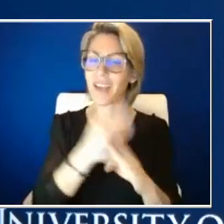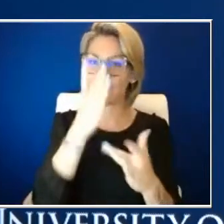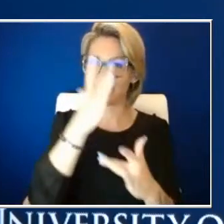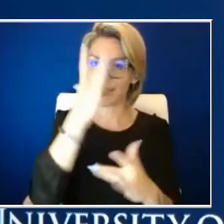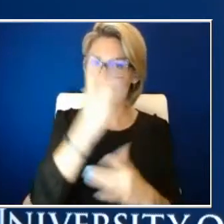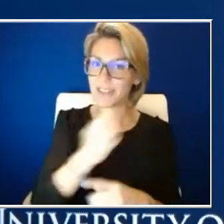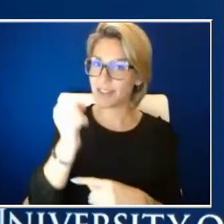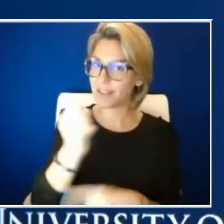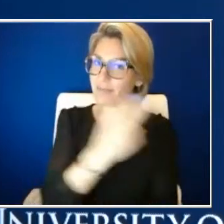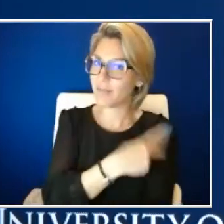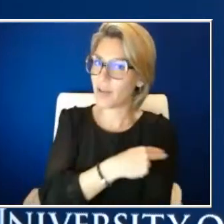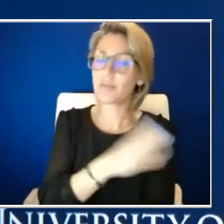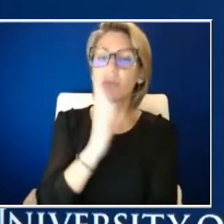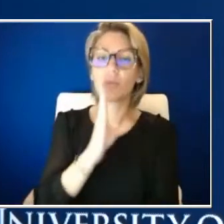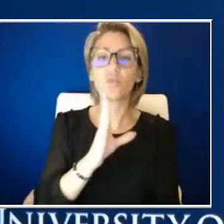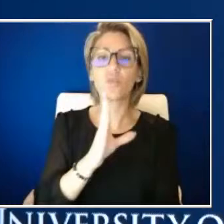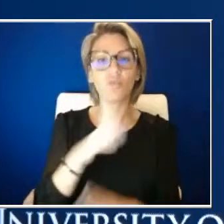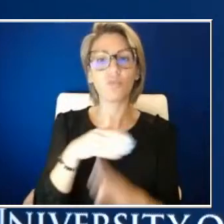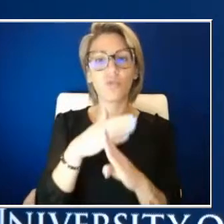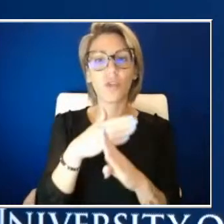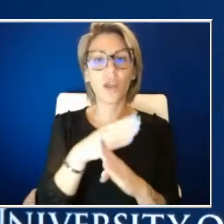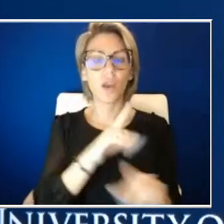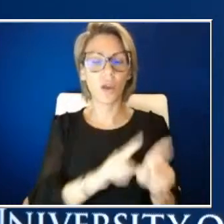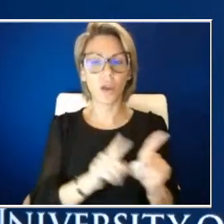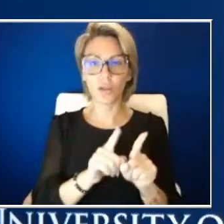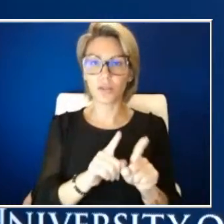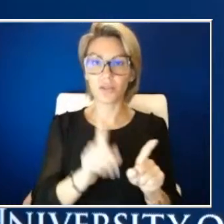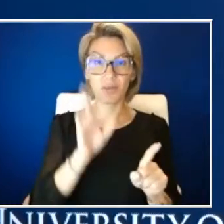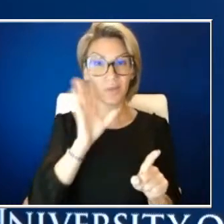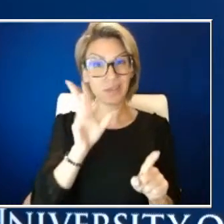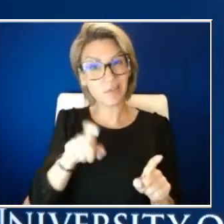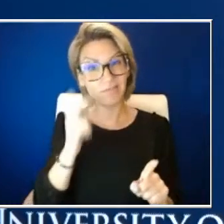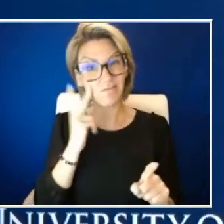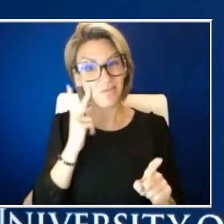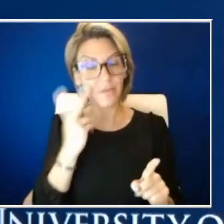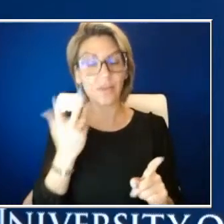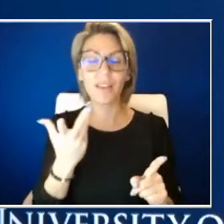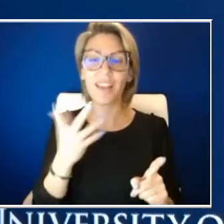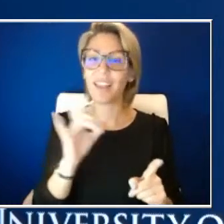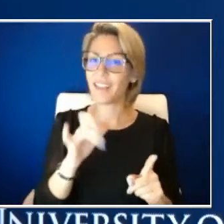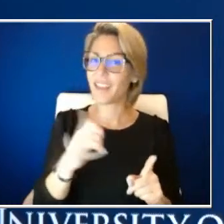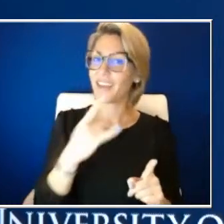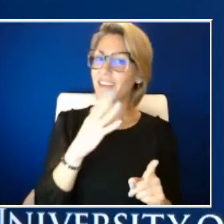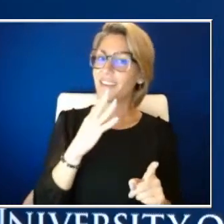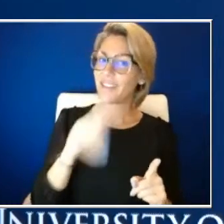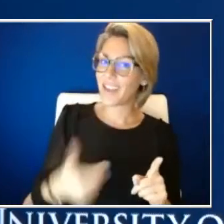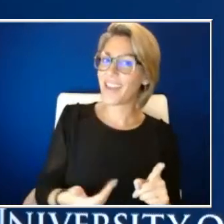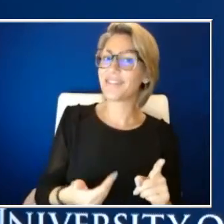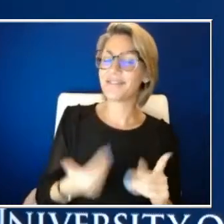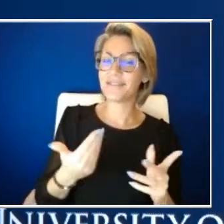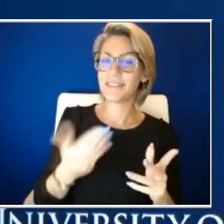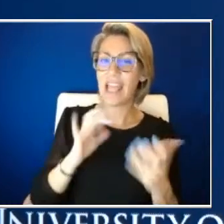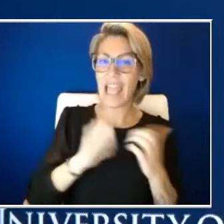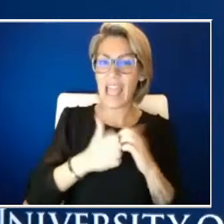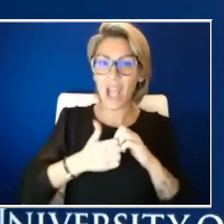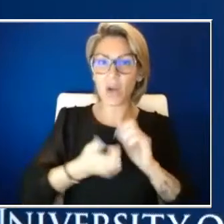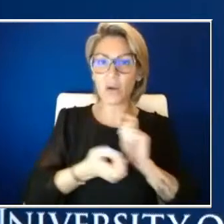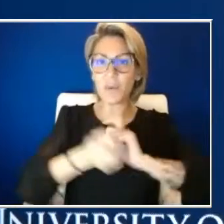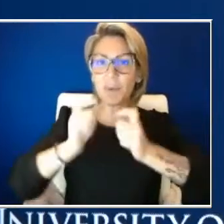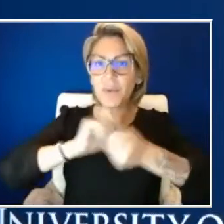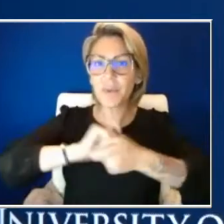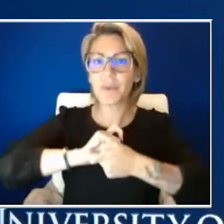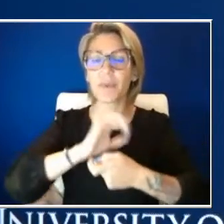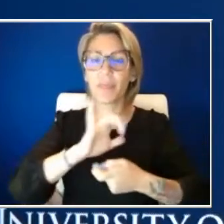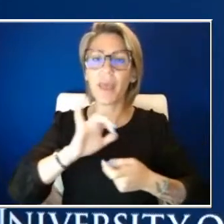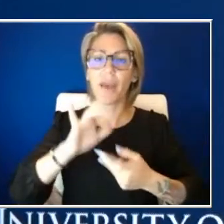is the anticipation. We will ultimately have to see, but remember, just as we heard our guest talk about how it mutates the virus